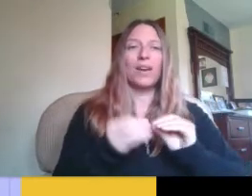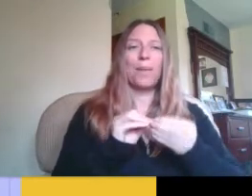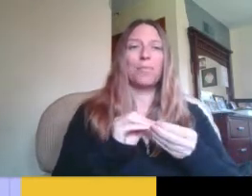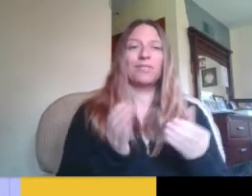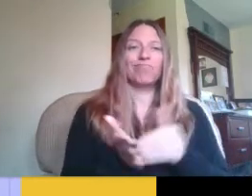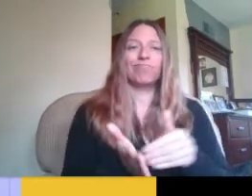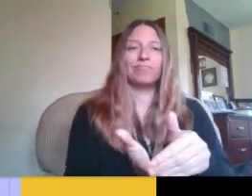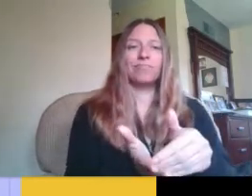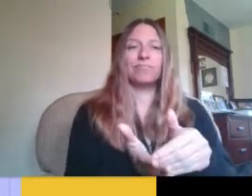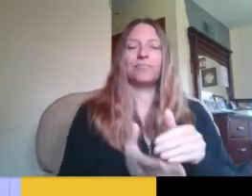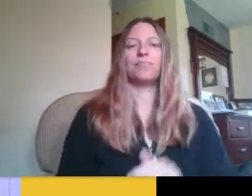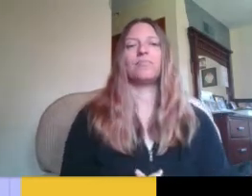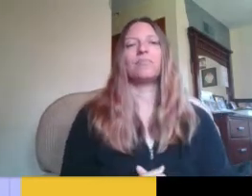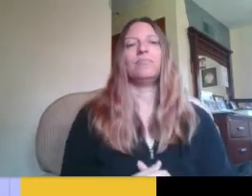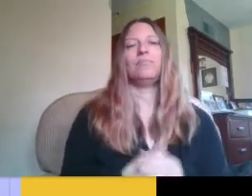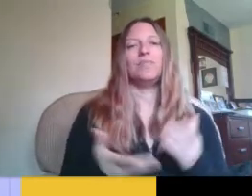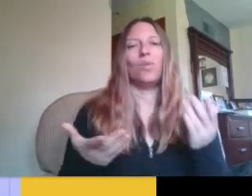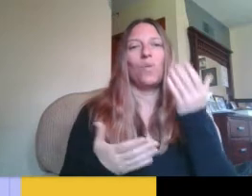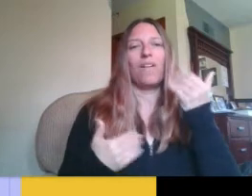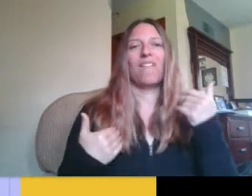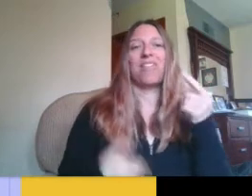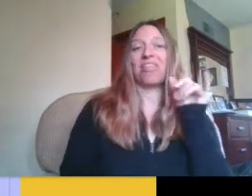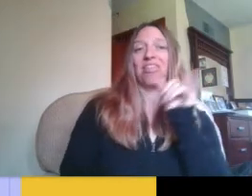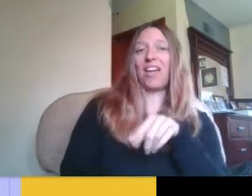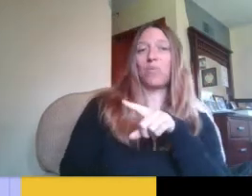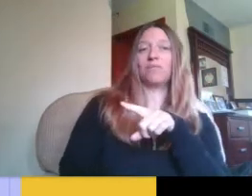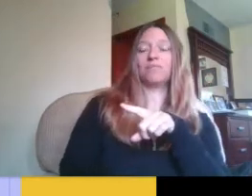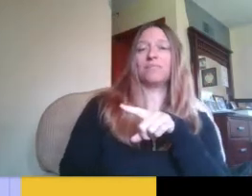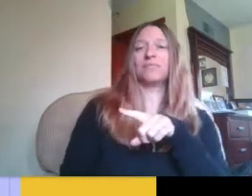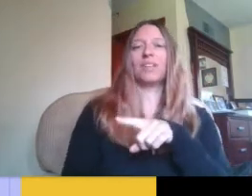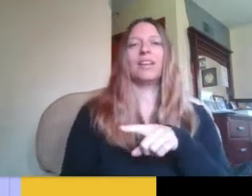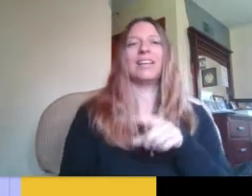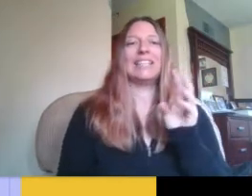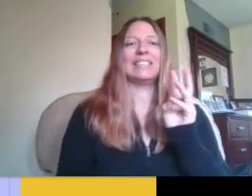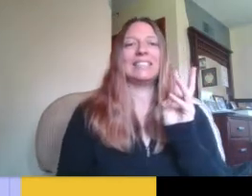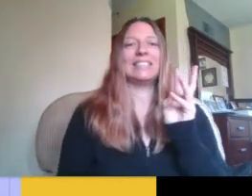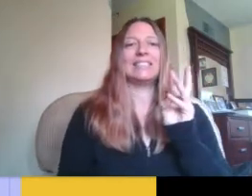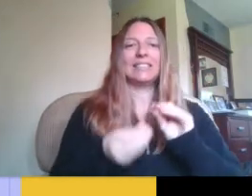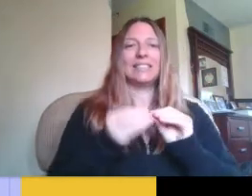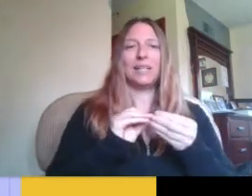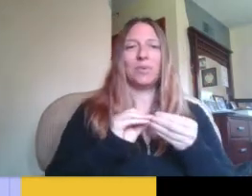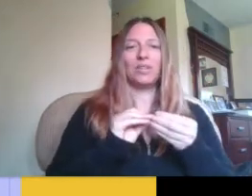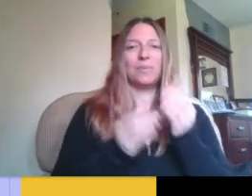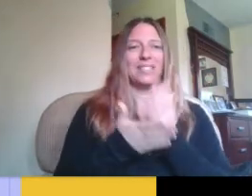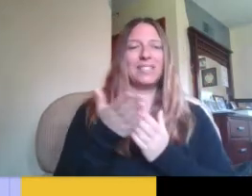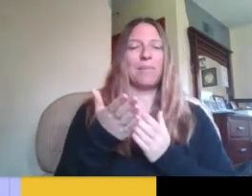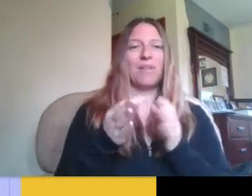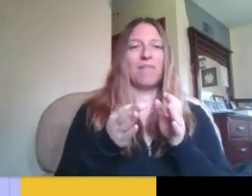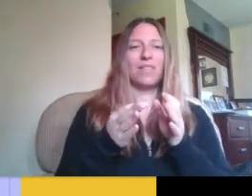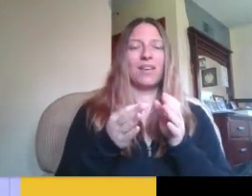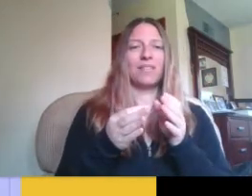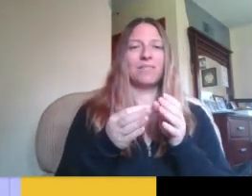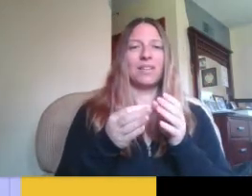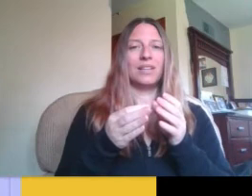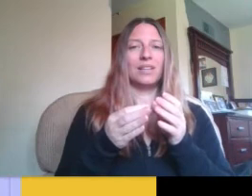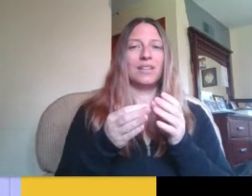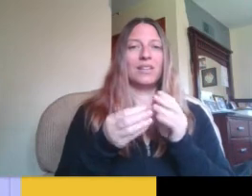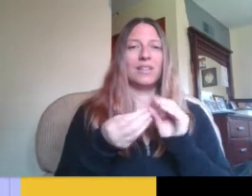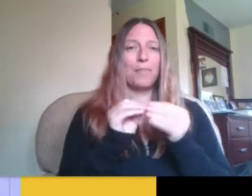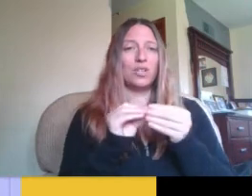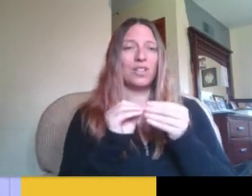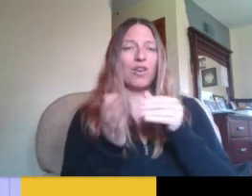repeated. But what if you had this data set? This set has 6 members, but some of the values are repeated. If we rearrange